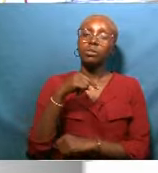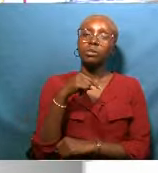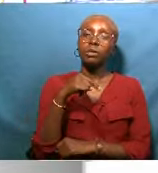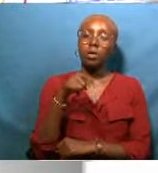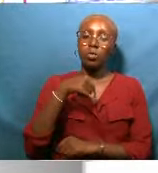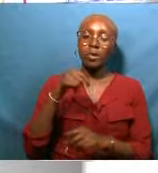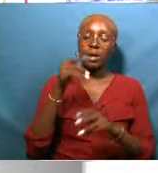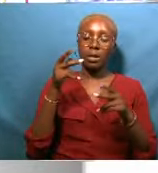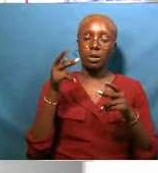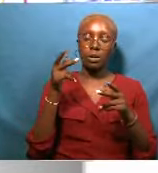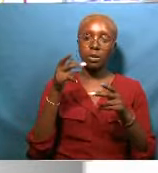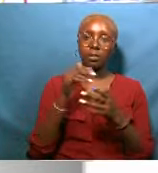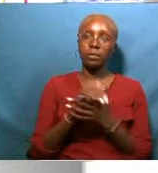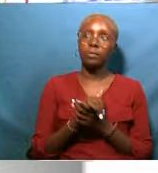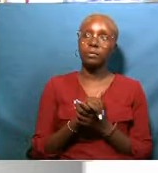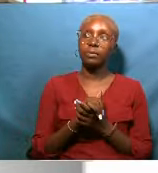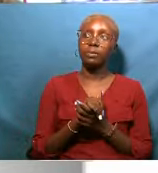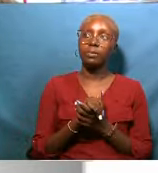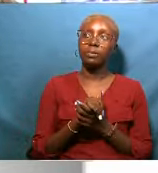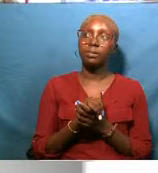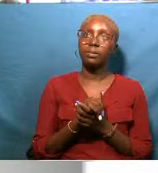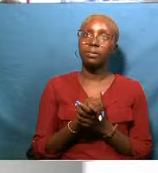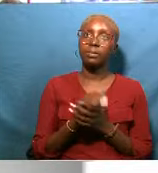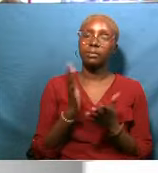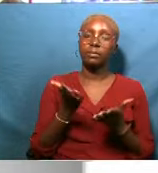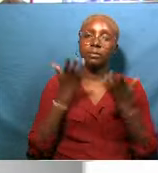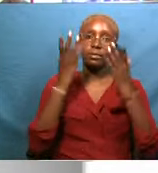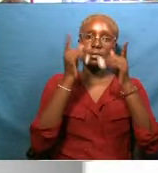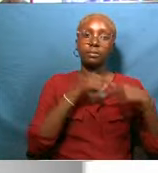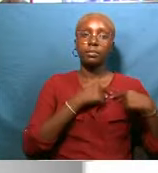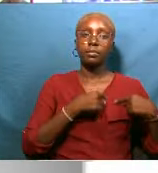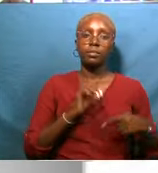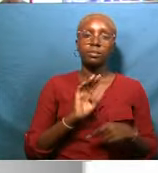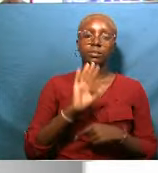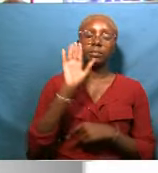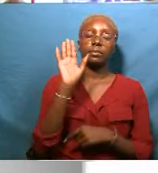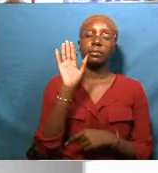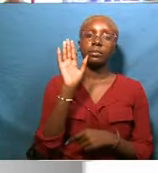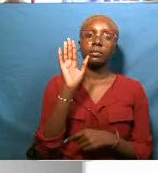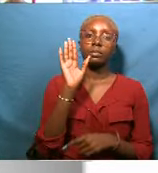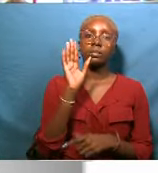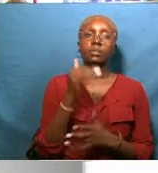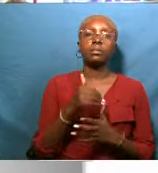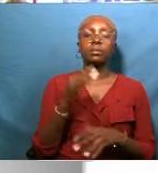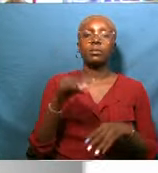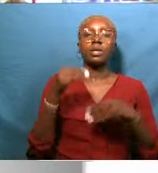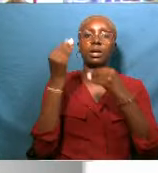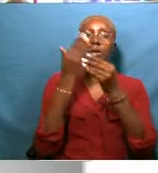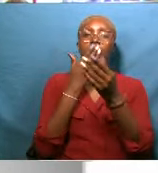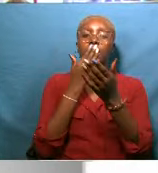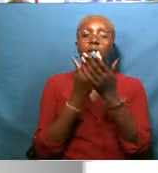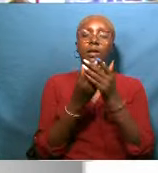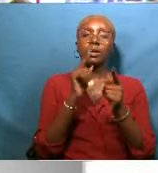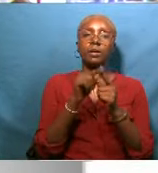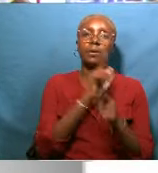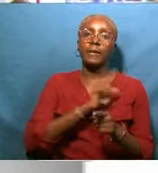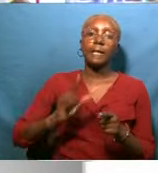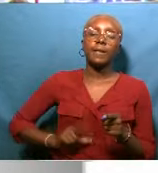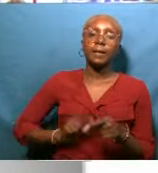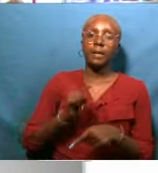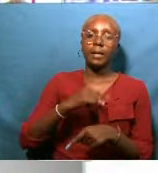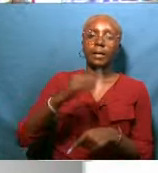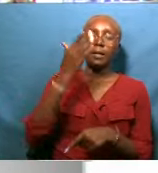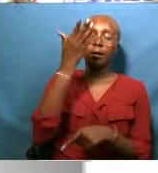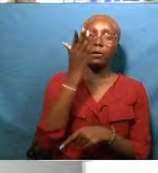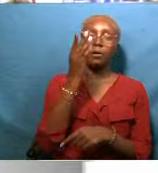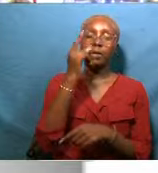Father, Son, and Holy Spirit. We are redeemed. Lift up your hearts. Lift them up to the Lord. Let us give thanks to the Lord and our God.